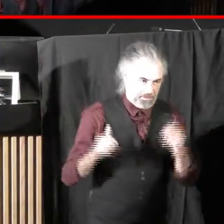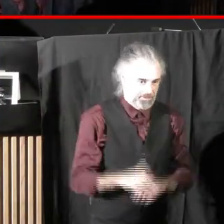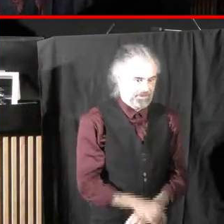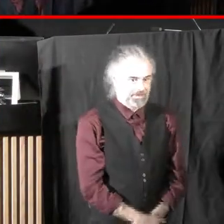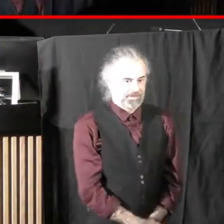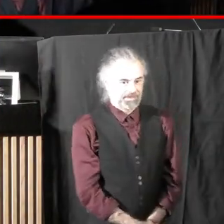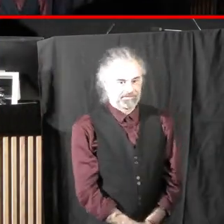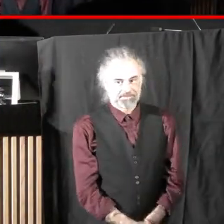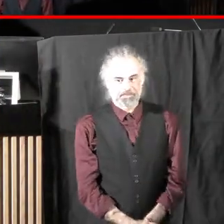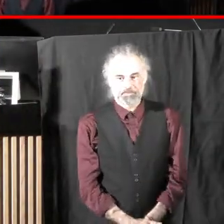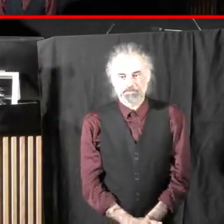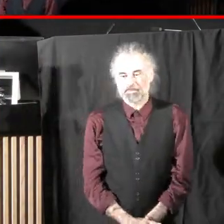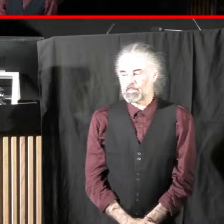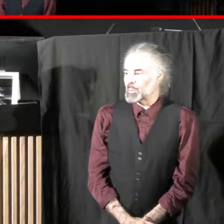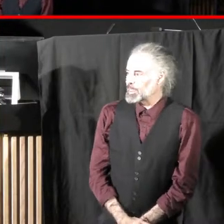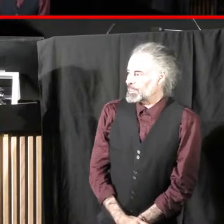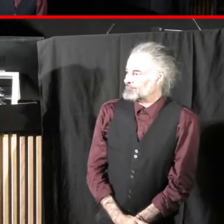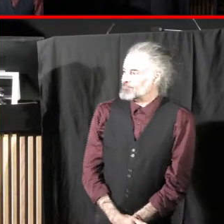Magic.